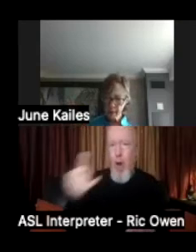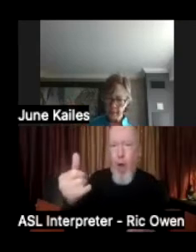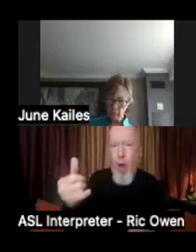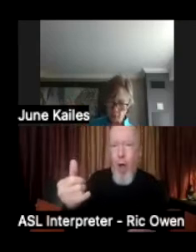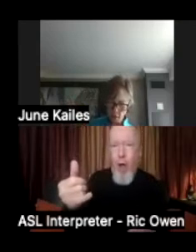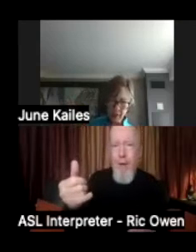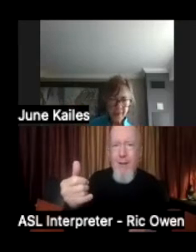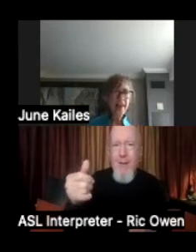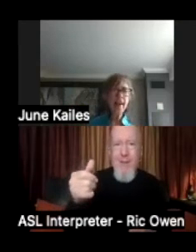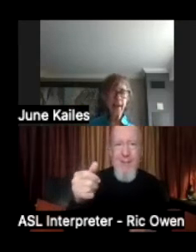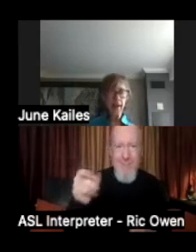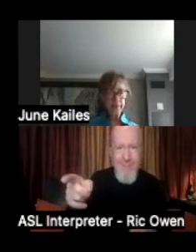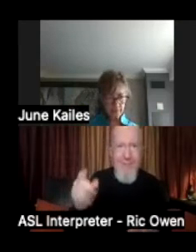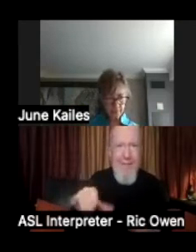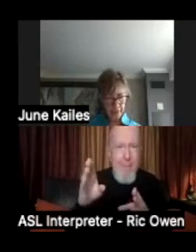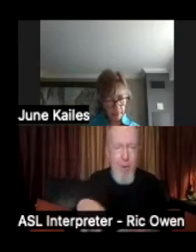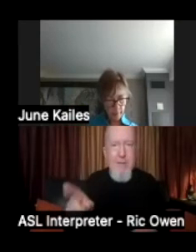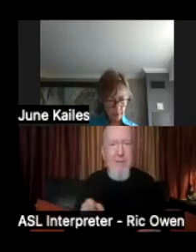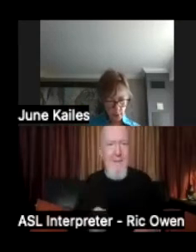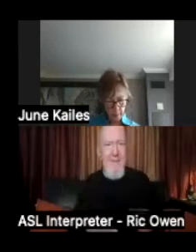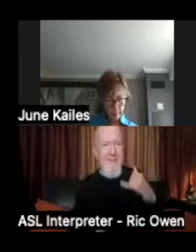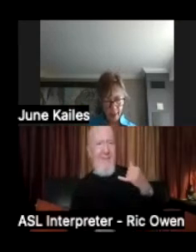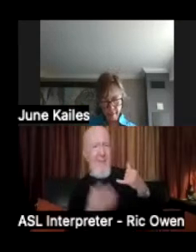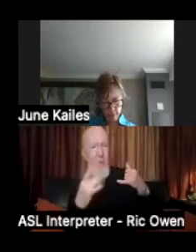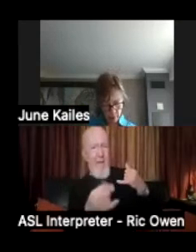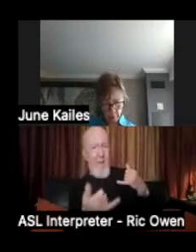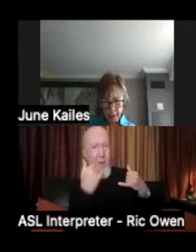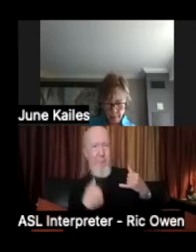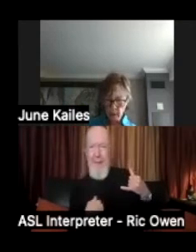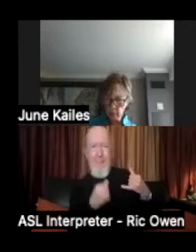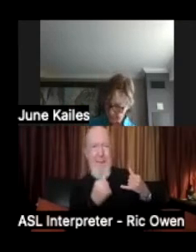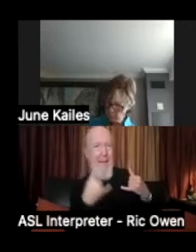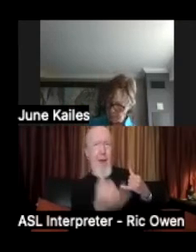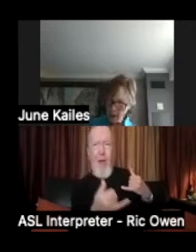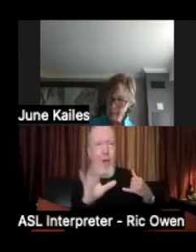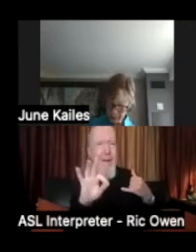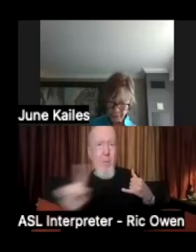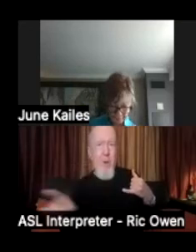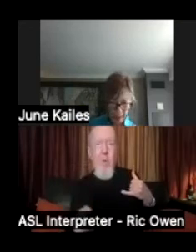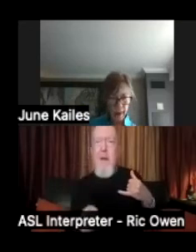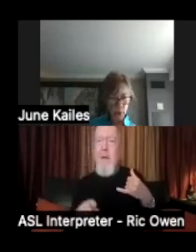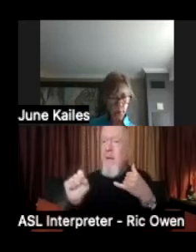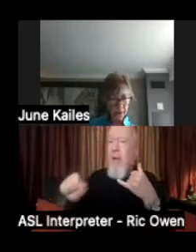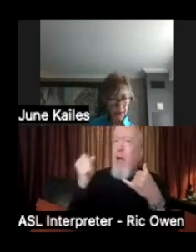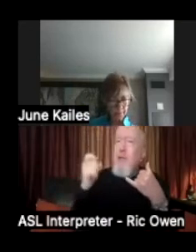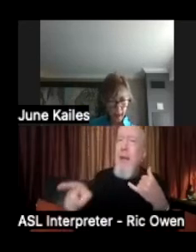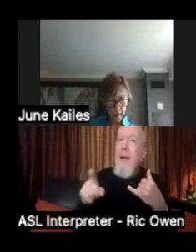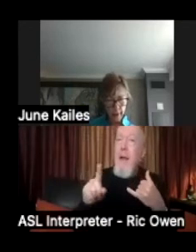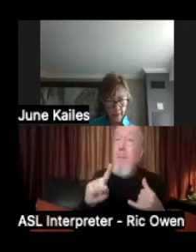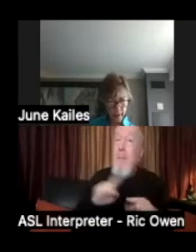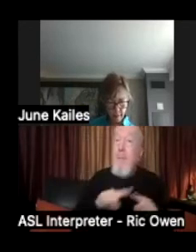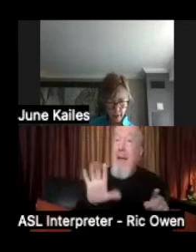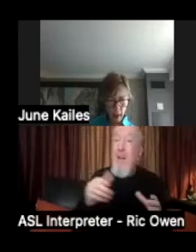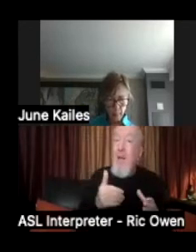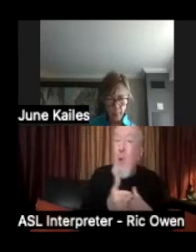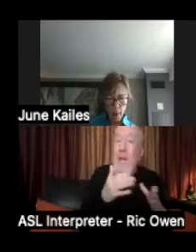didn't call 911. And the operator explained, we have another neighbor down 5 houses down who is in dire